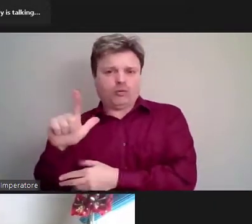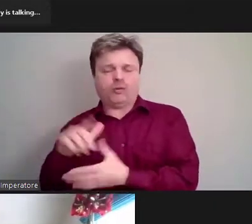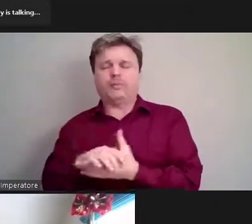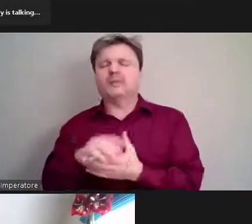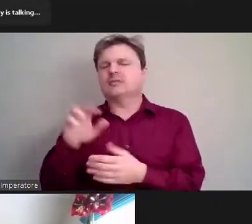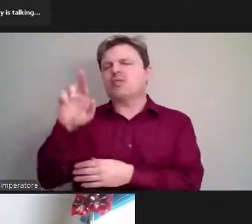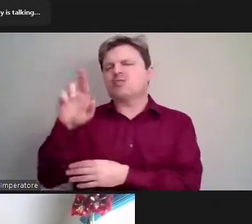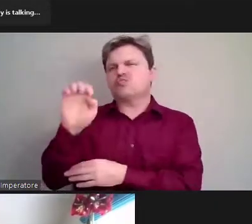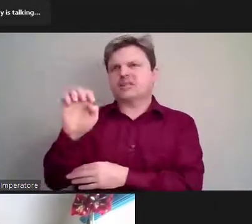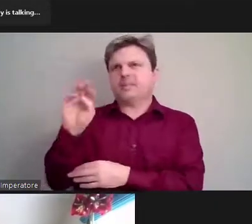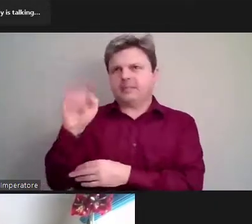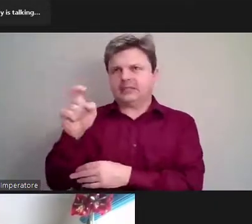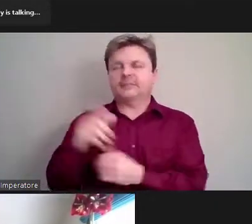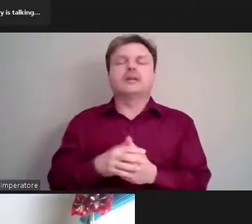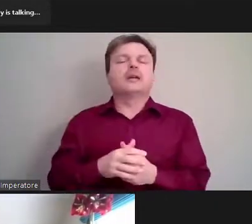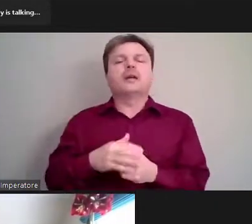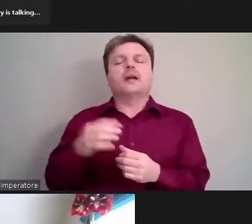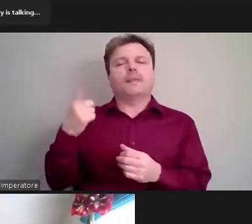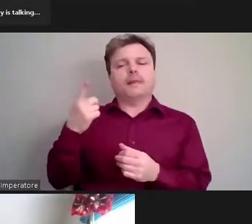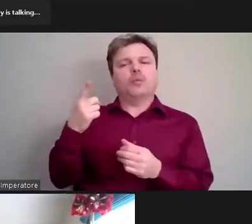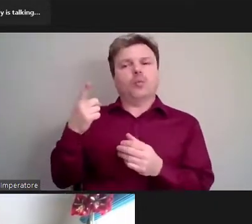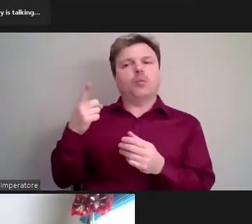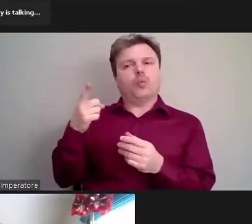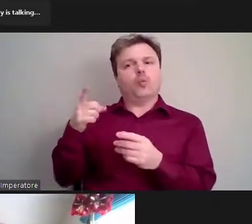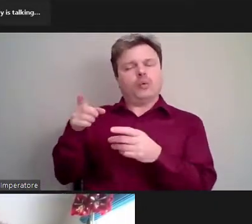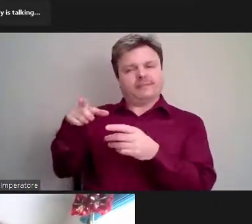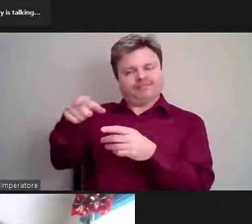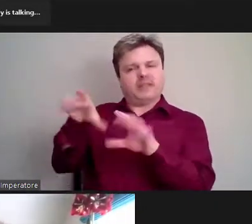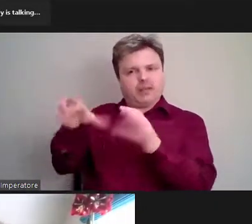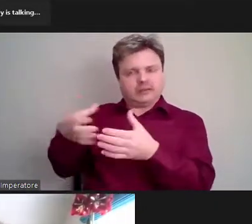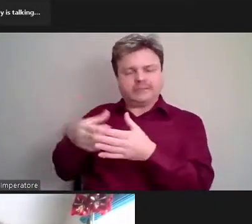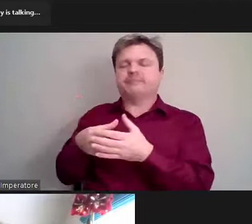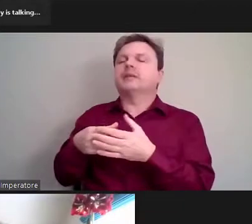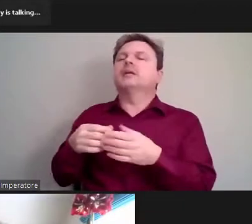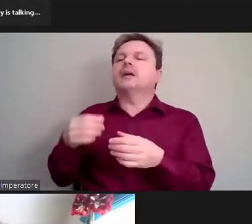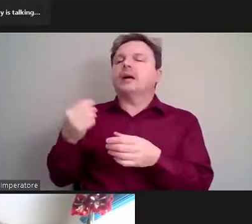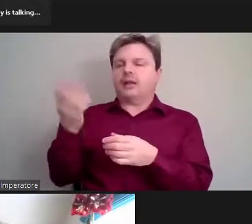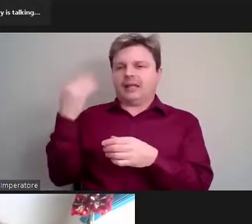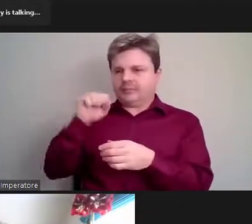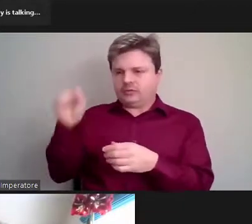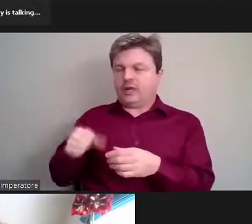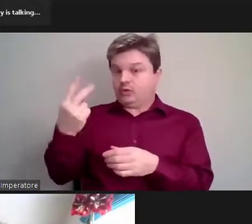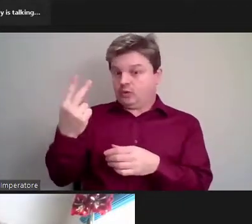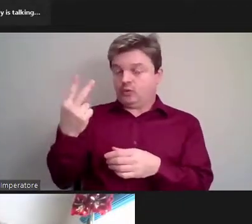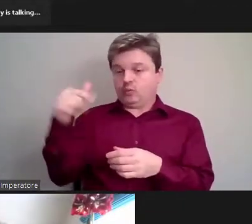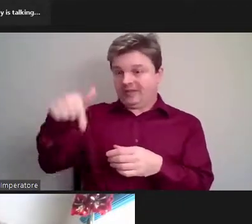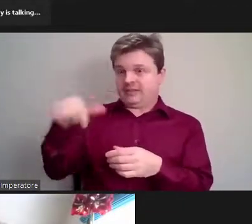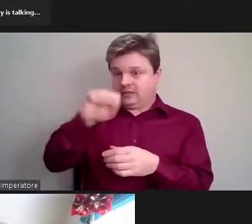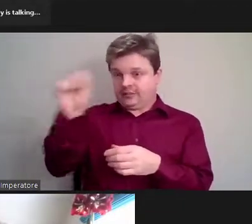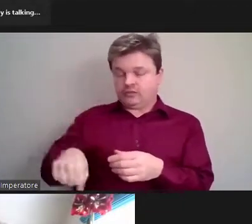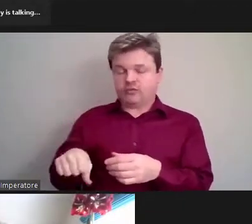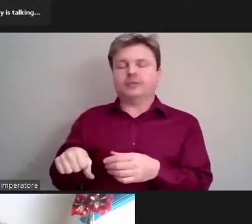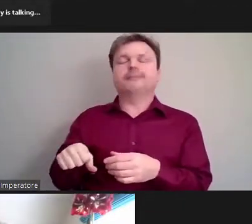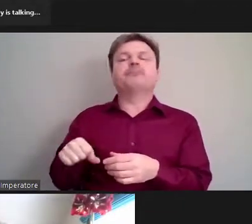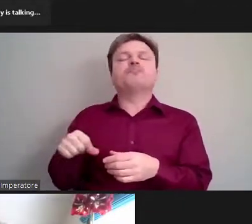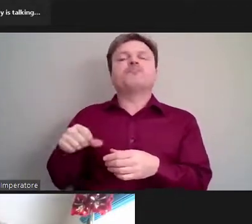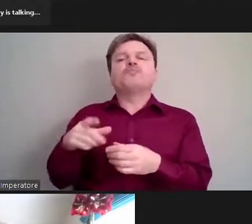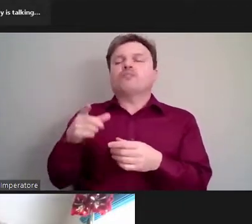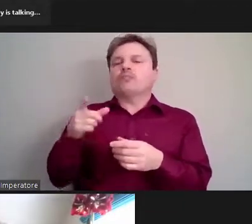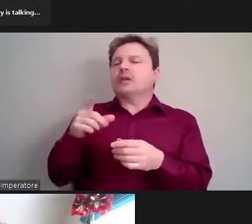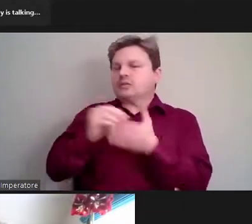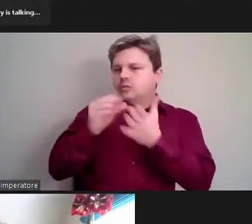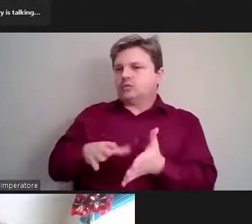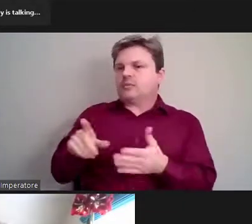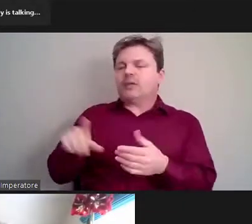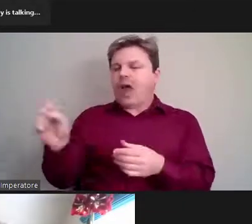in one section of first year writing last semester and in two this semester, students were asked to do that assignment the